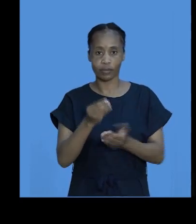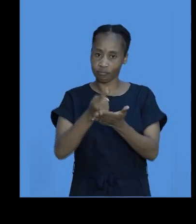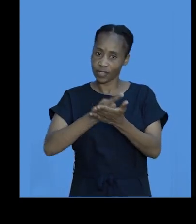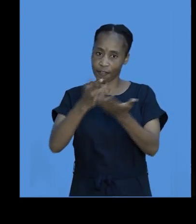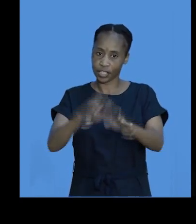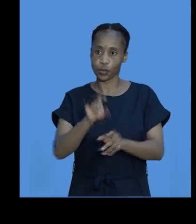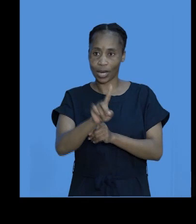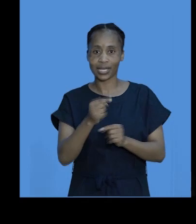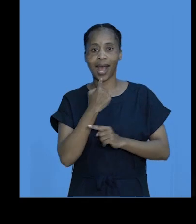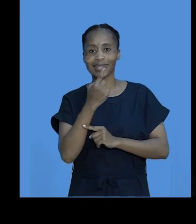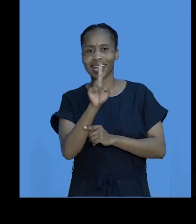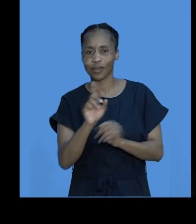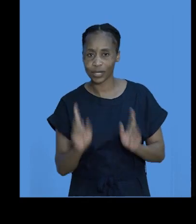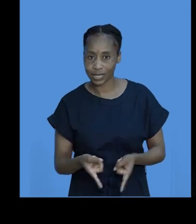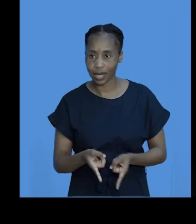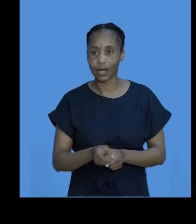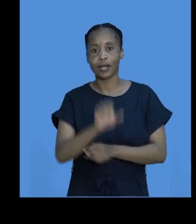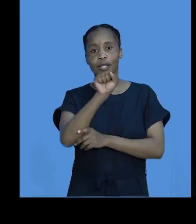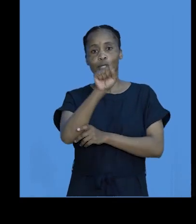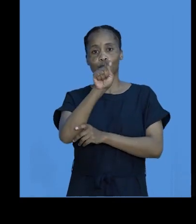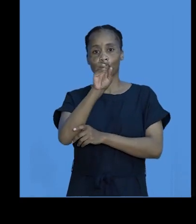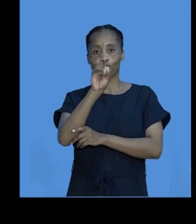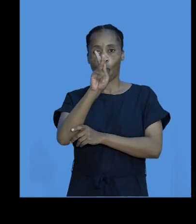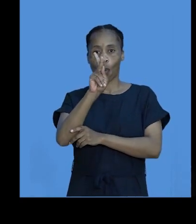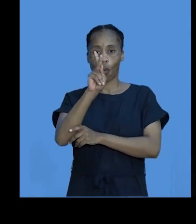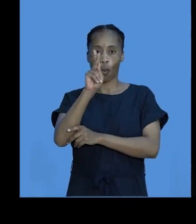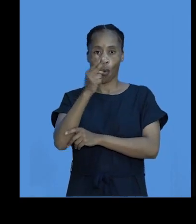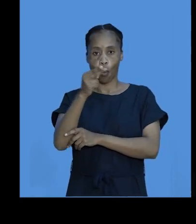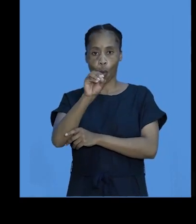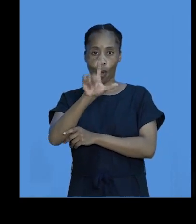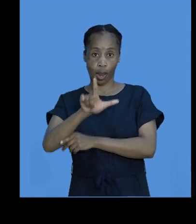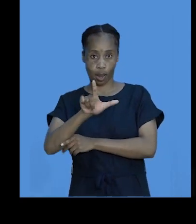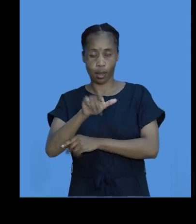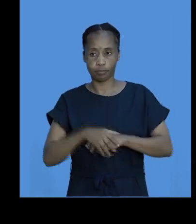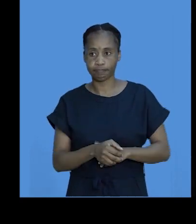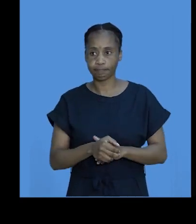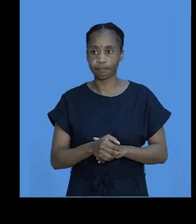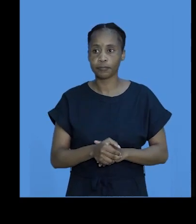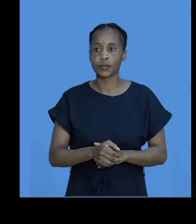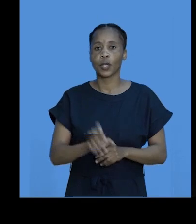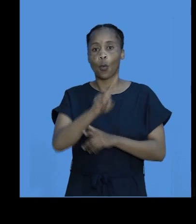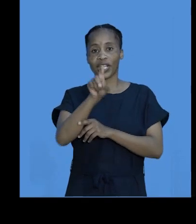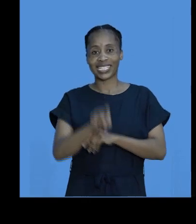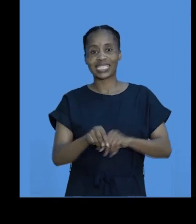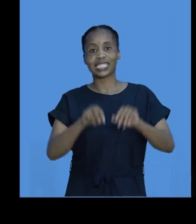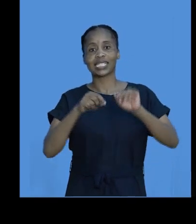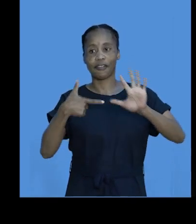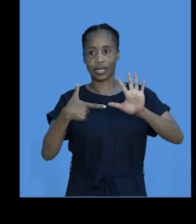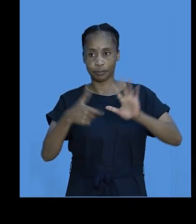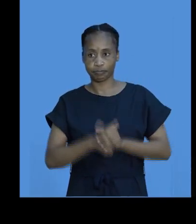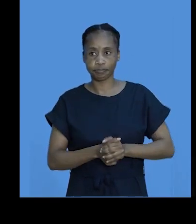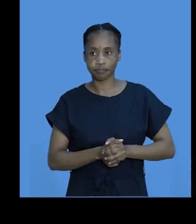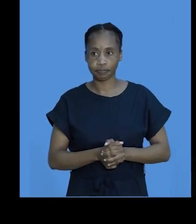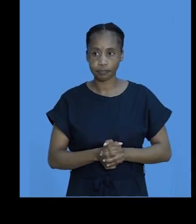our answer is the Stockholm Protocol there. Right, and then question 7